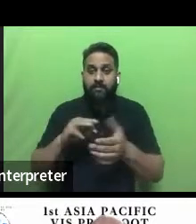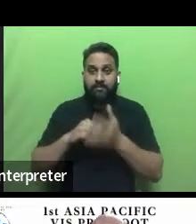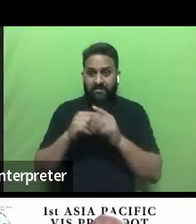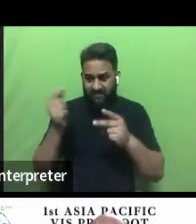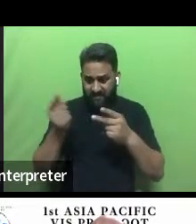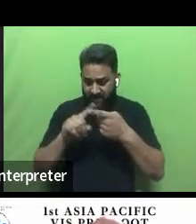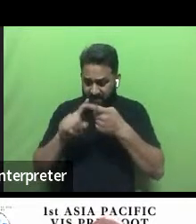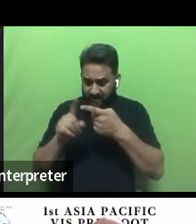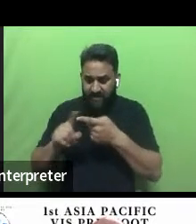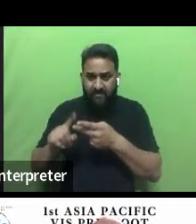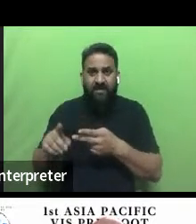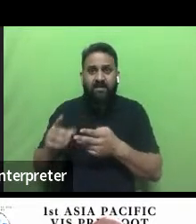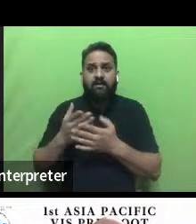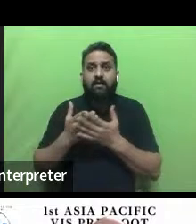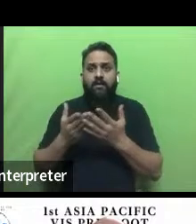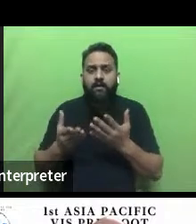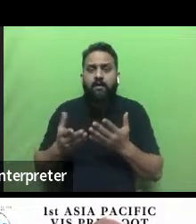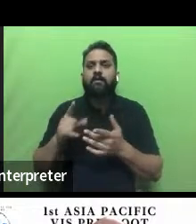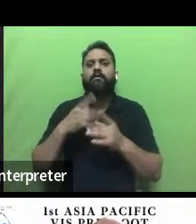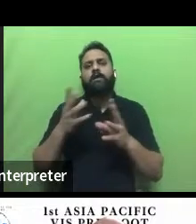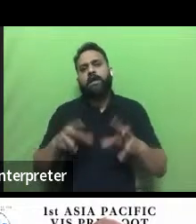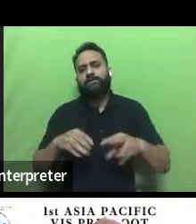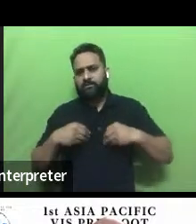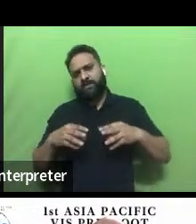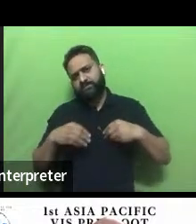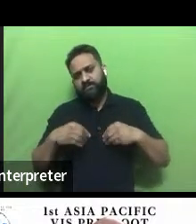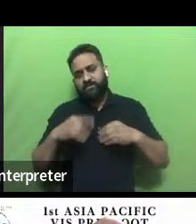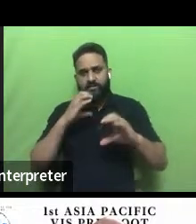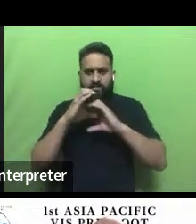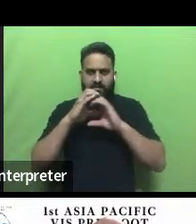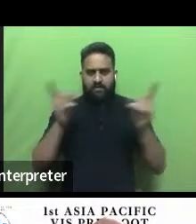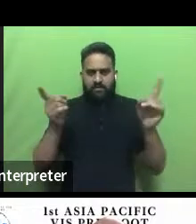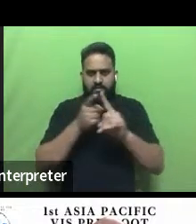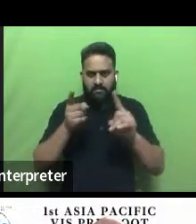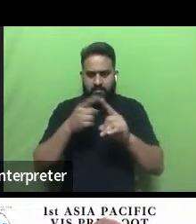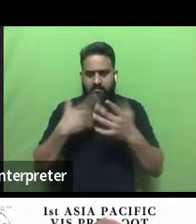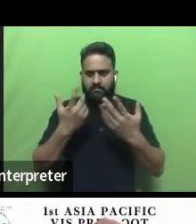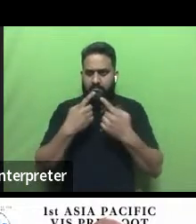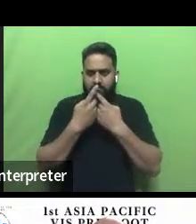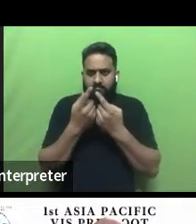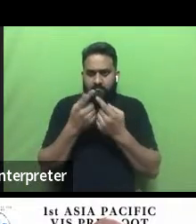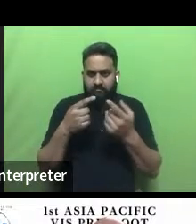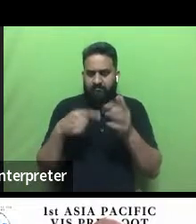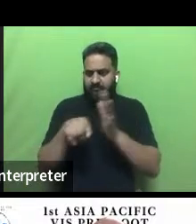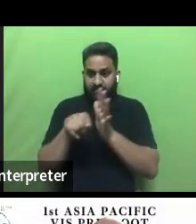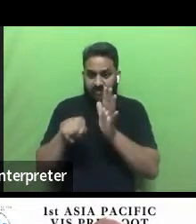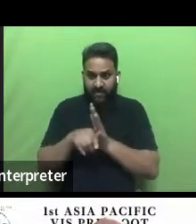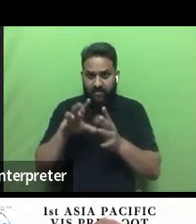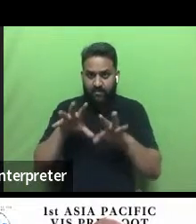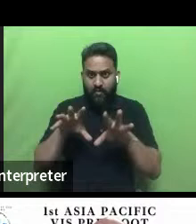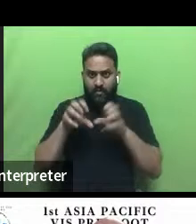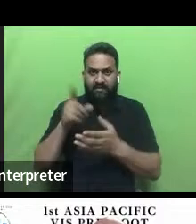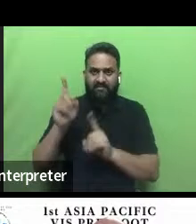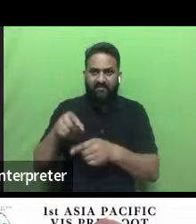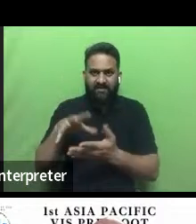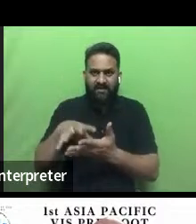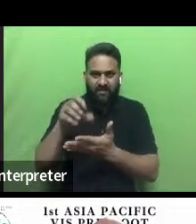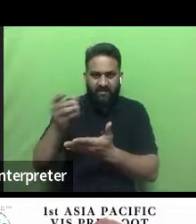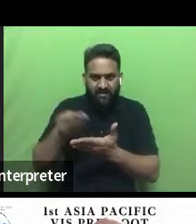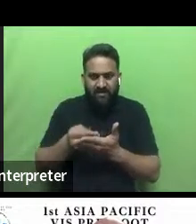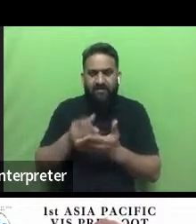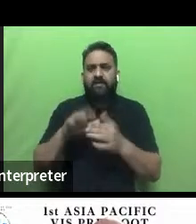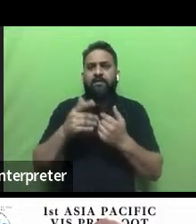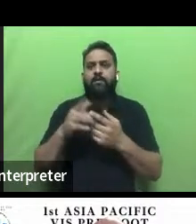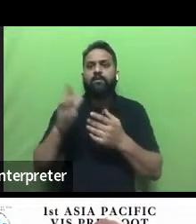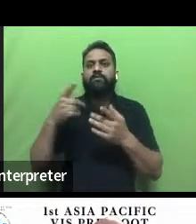instances, the acceptance was communicated either through statement that was returning a signed copy or through conduct, that is by